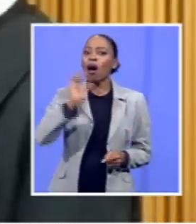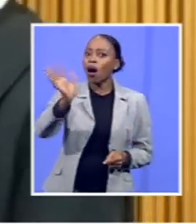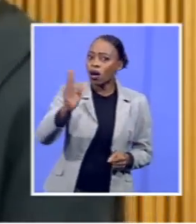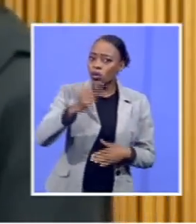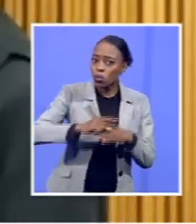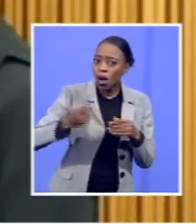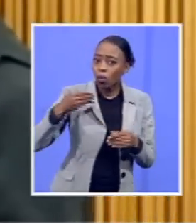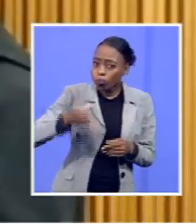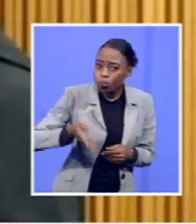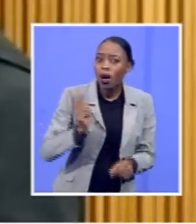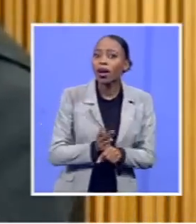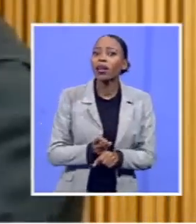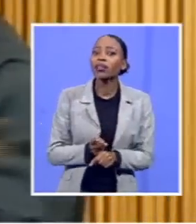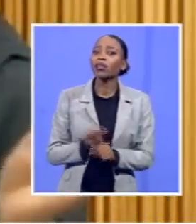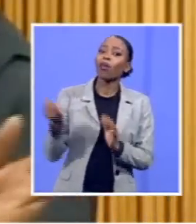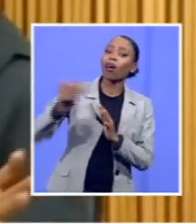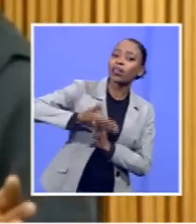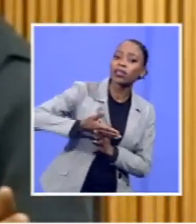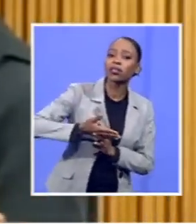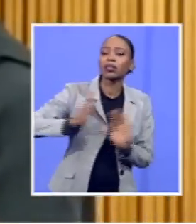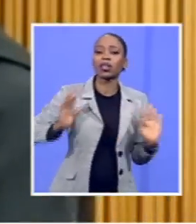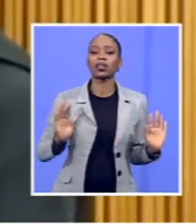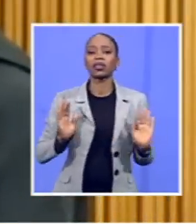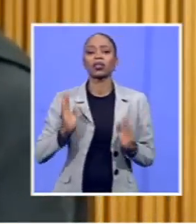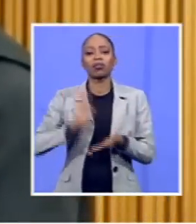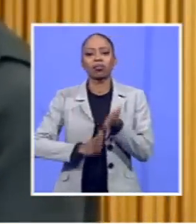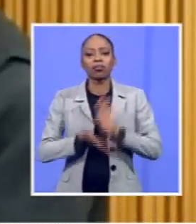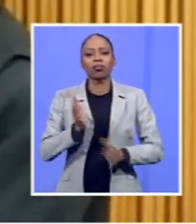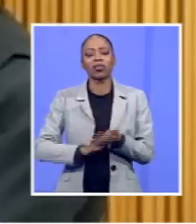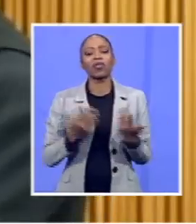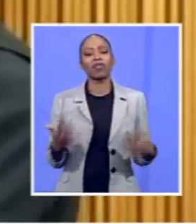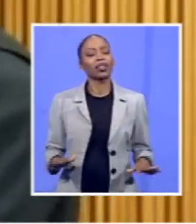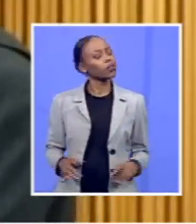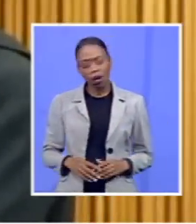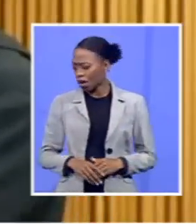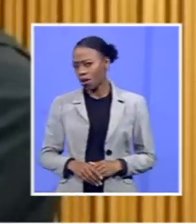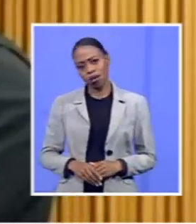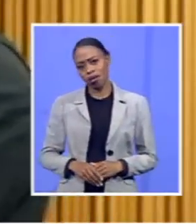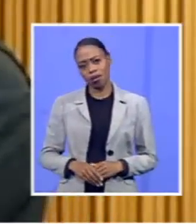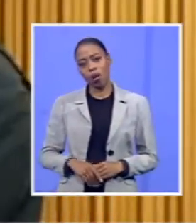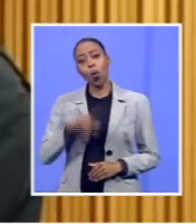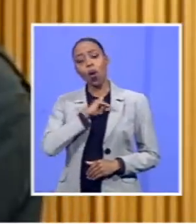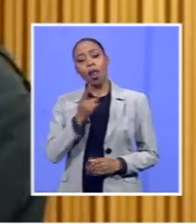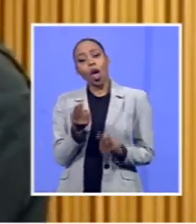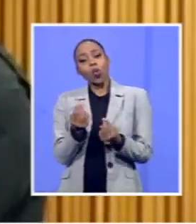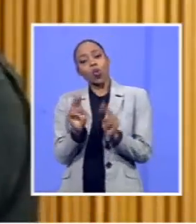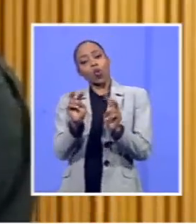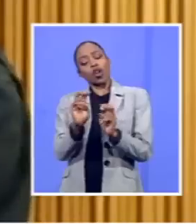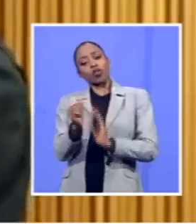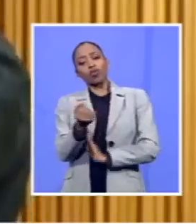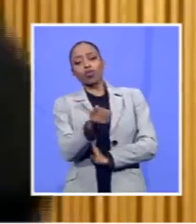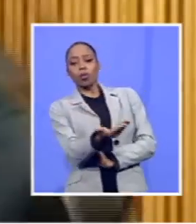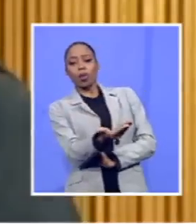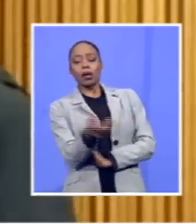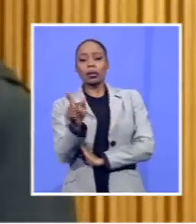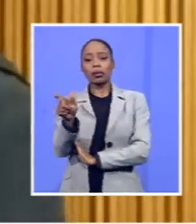2 months ago and you wanted an interdict. That's it, you're done. No. Because I'll be saying, I'm now bringing on new facts. This person